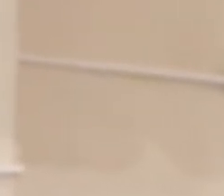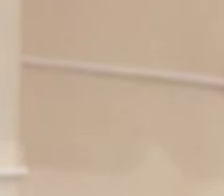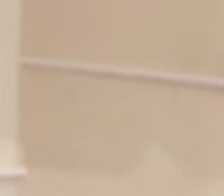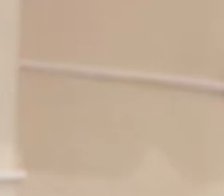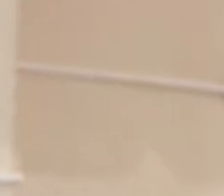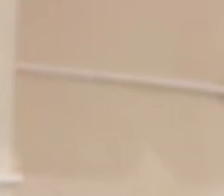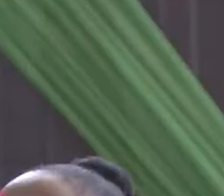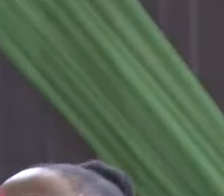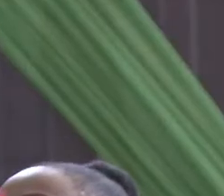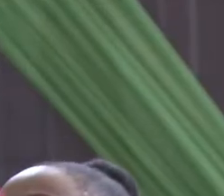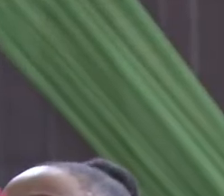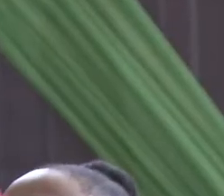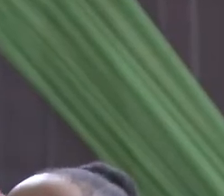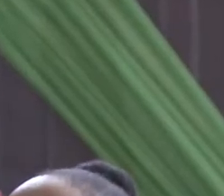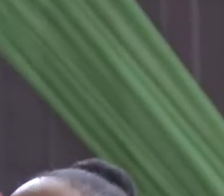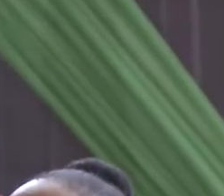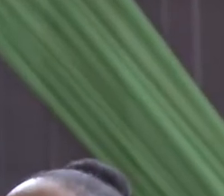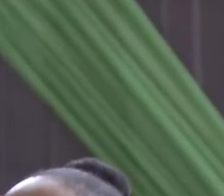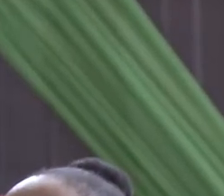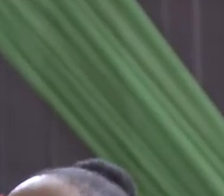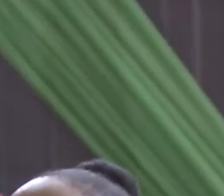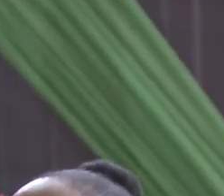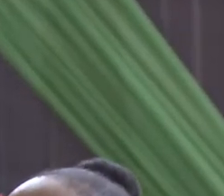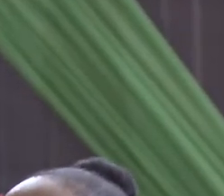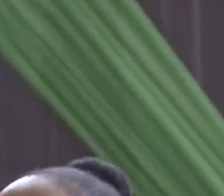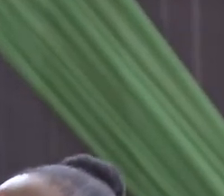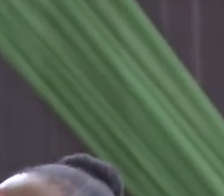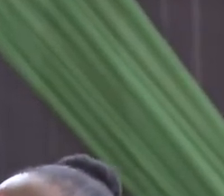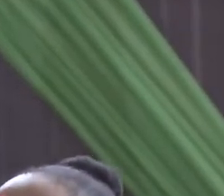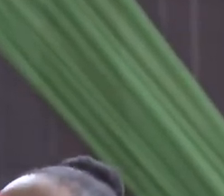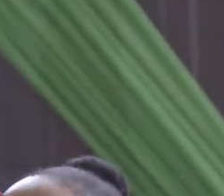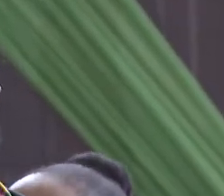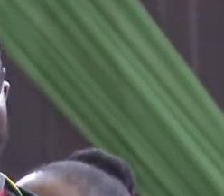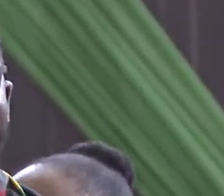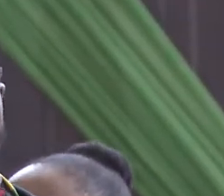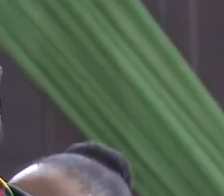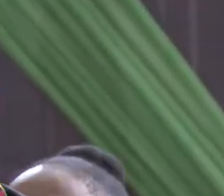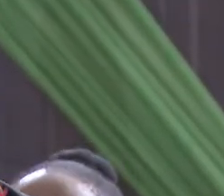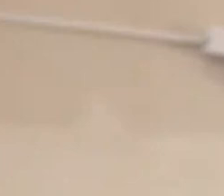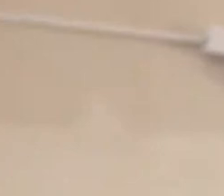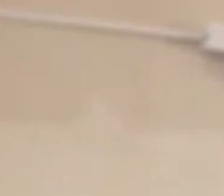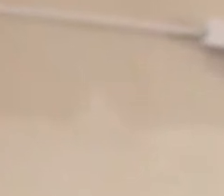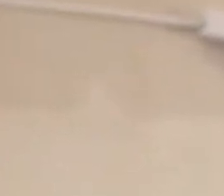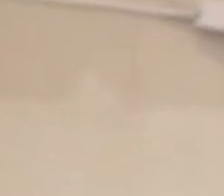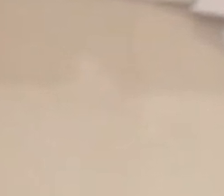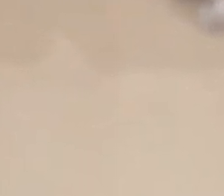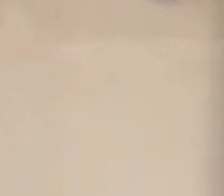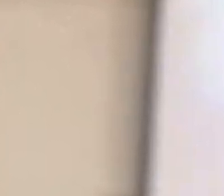Yeah.